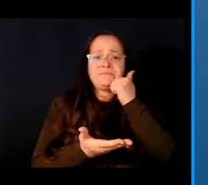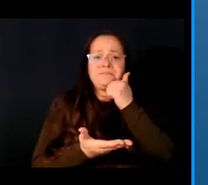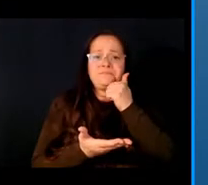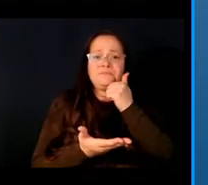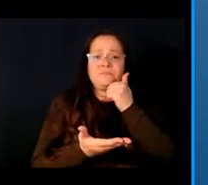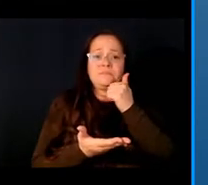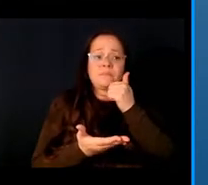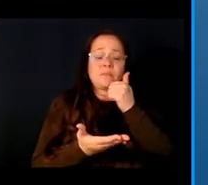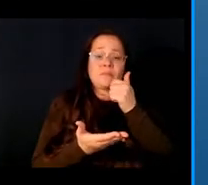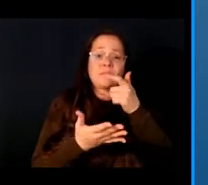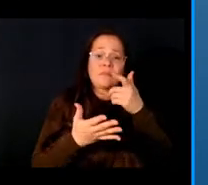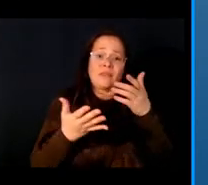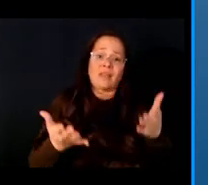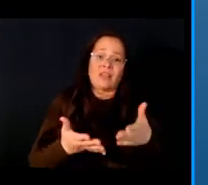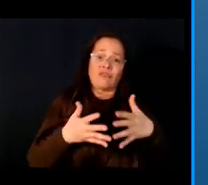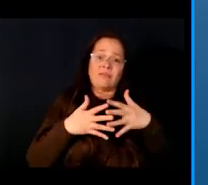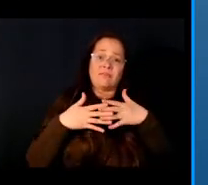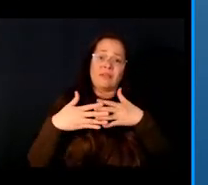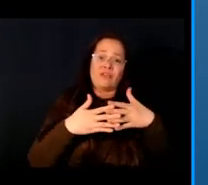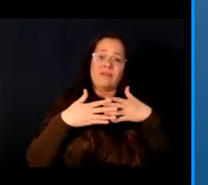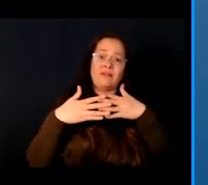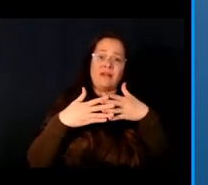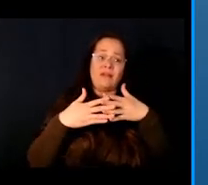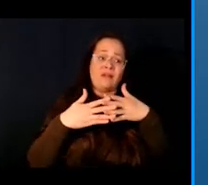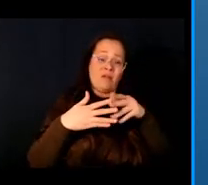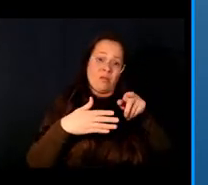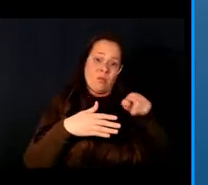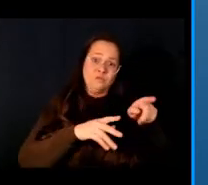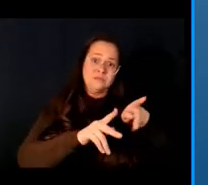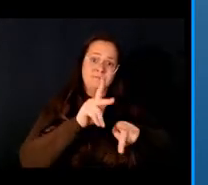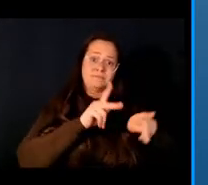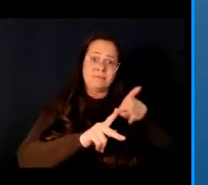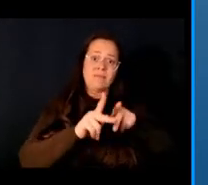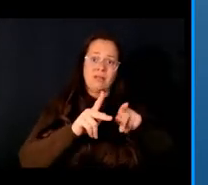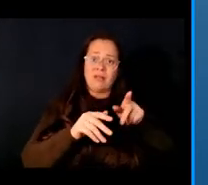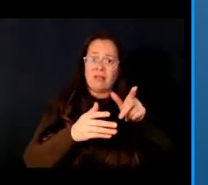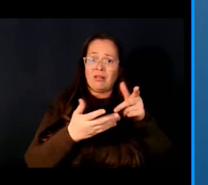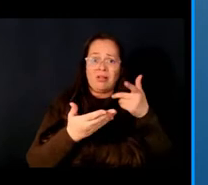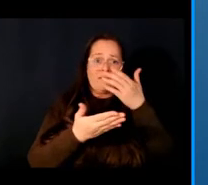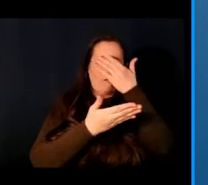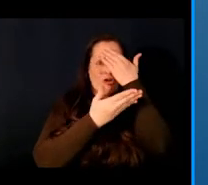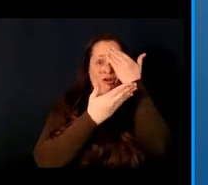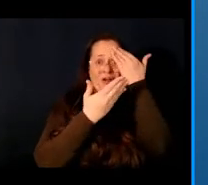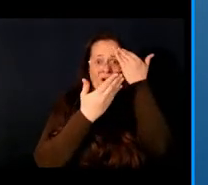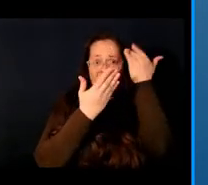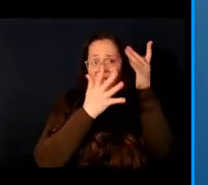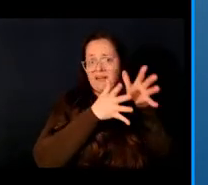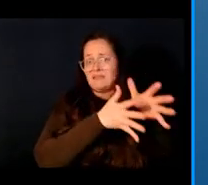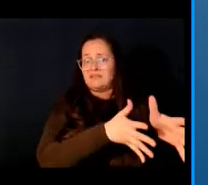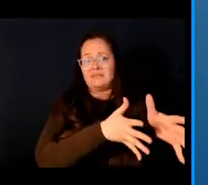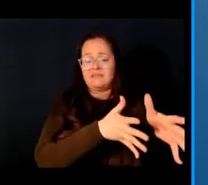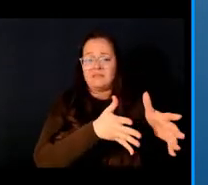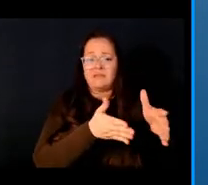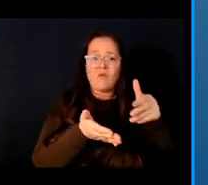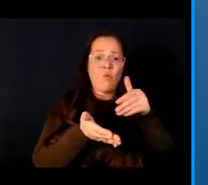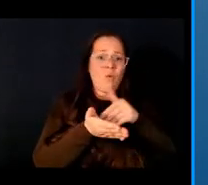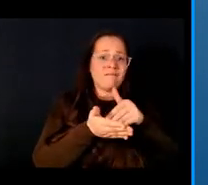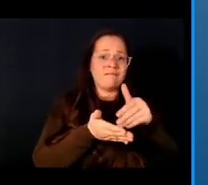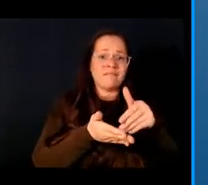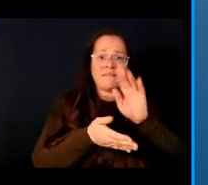good in America these people have often been forgotten many times voiceless